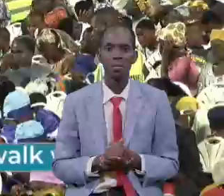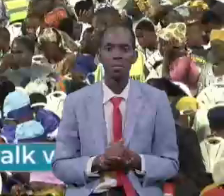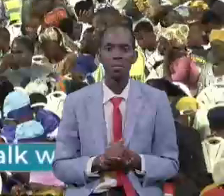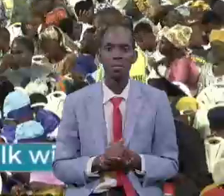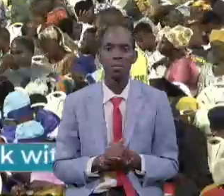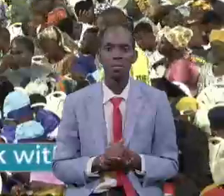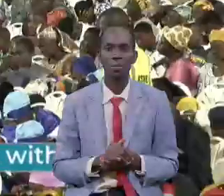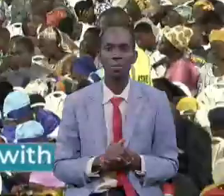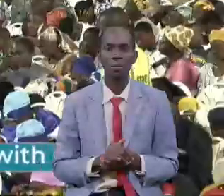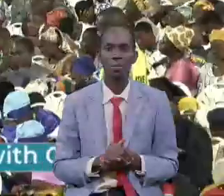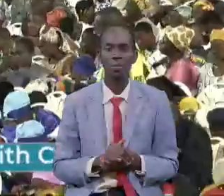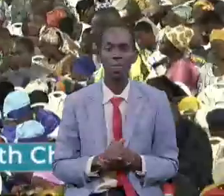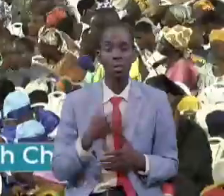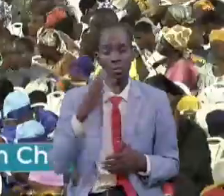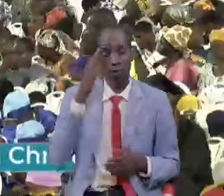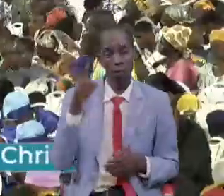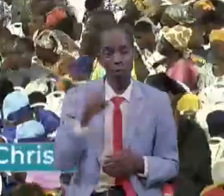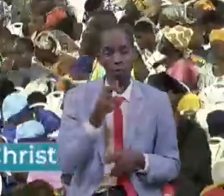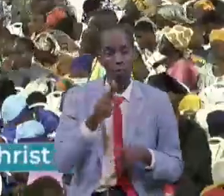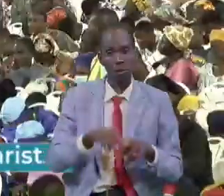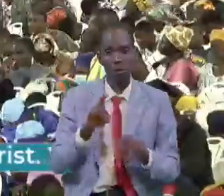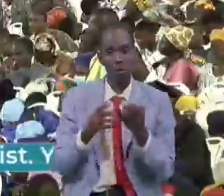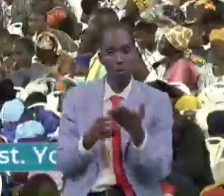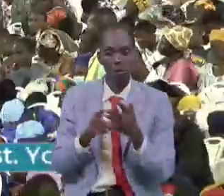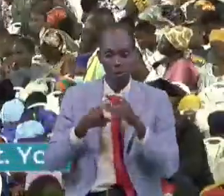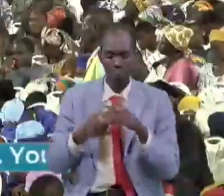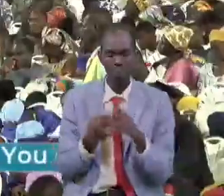you praying.